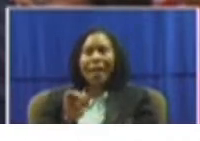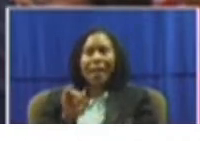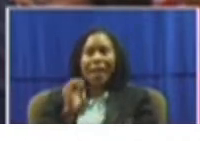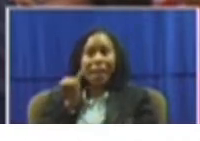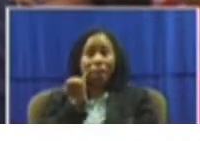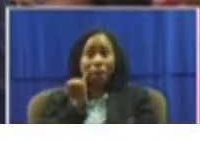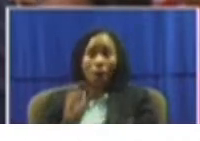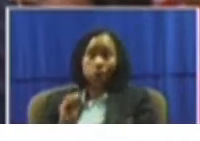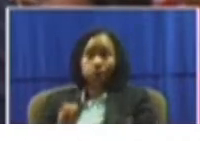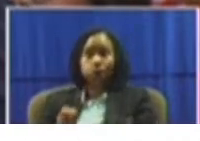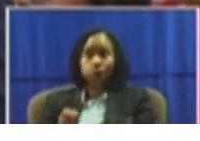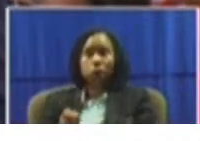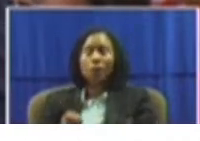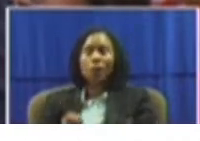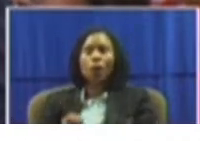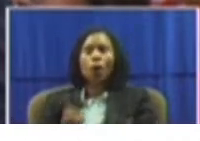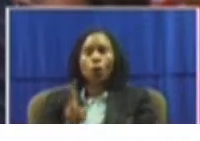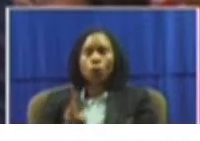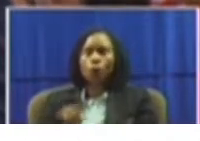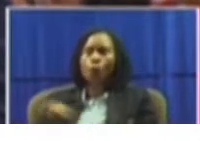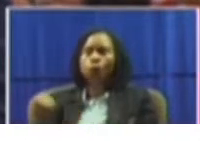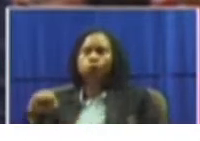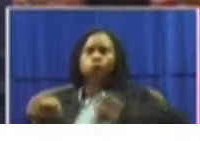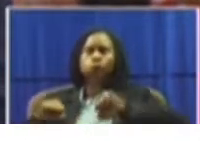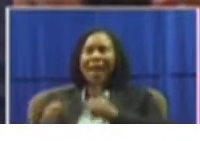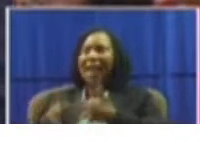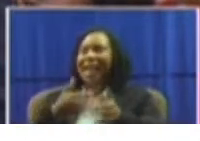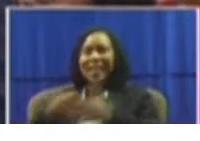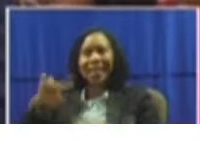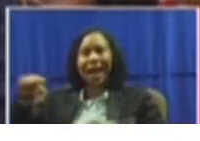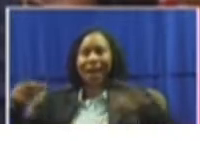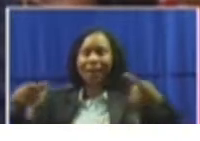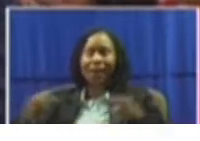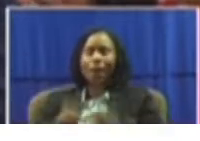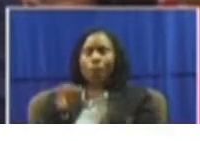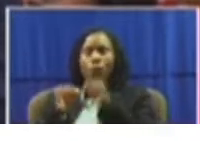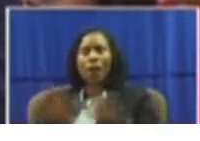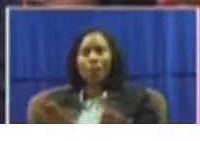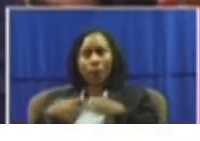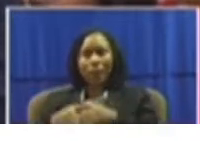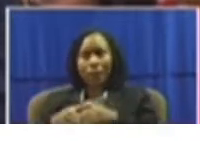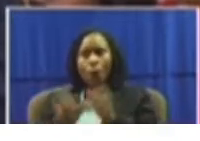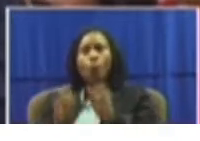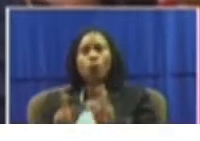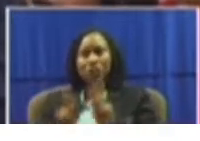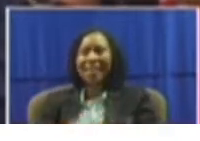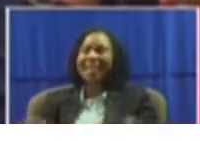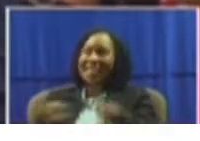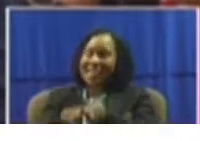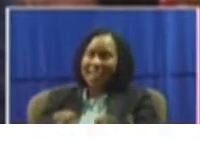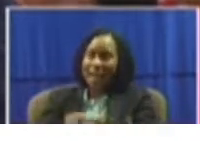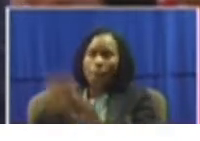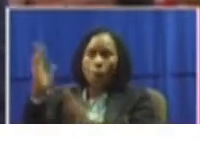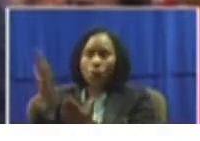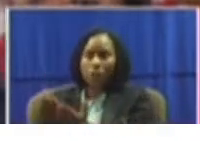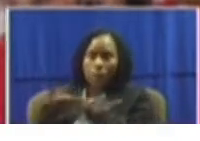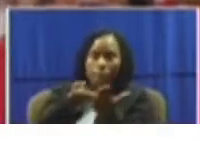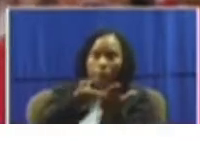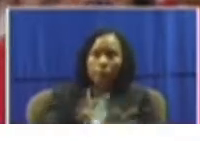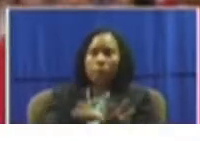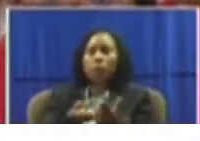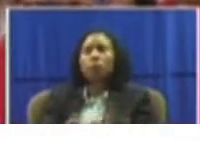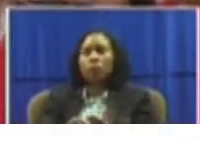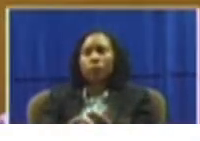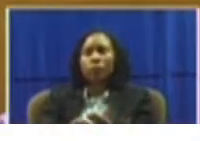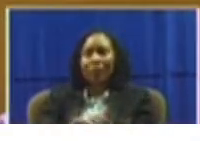also denies any other political party an opportunity from bringing a similar motion before this House. Thank you.